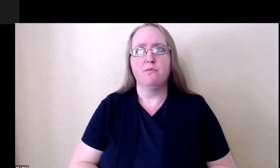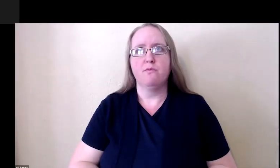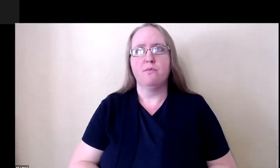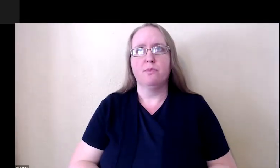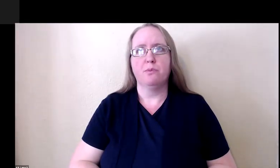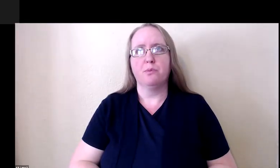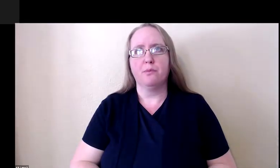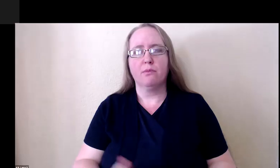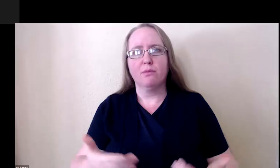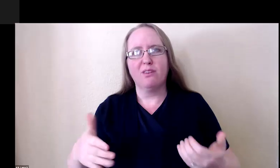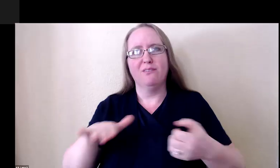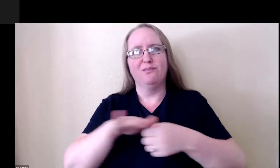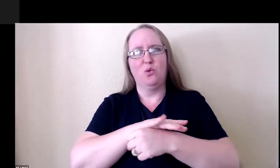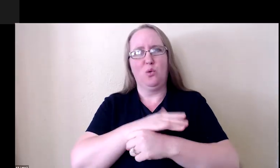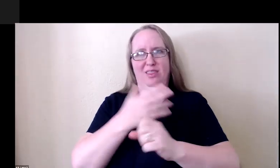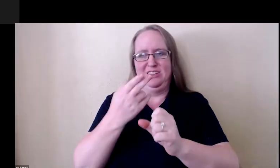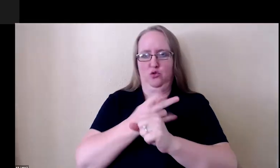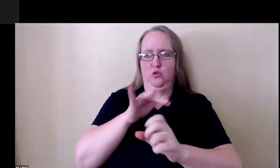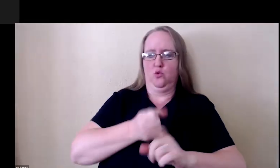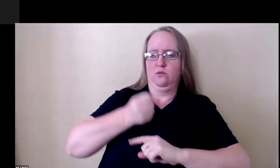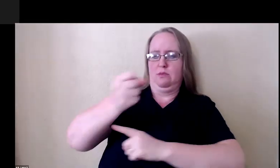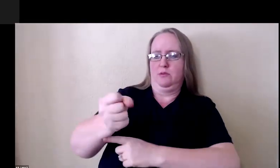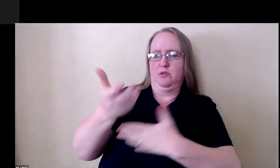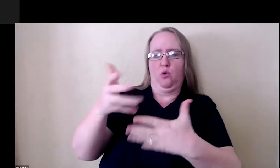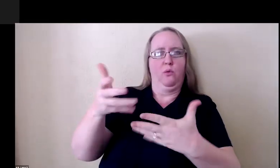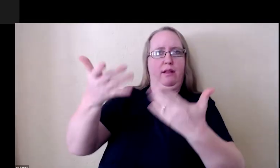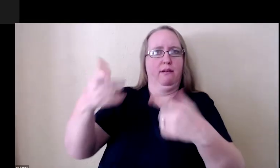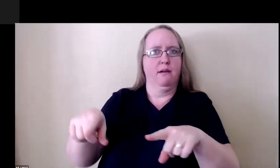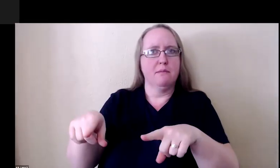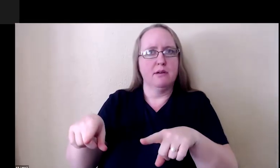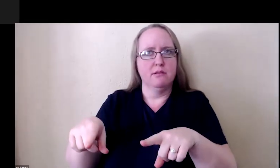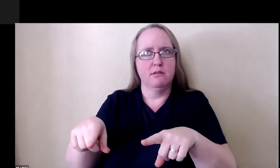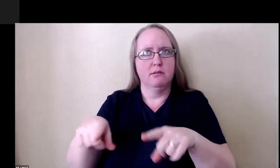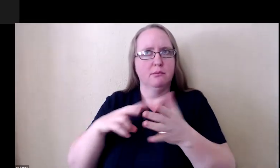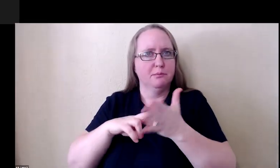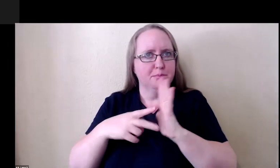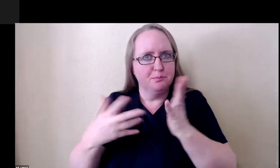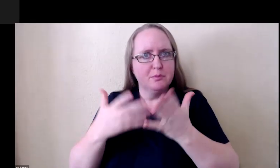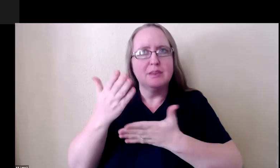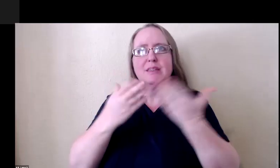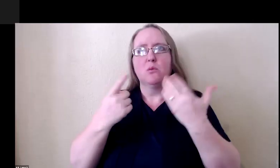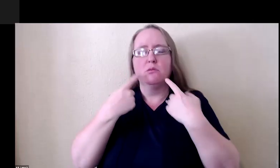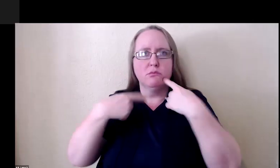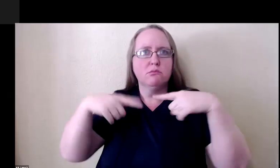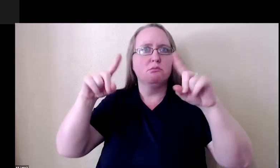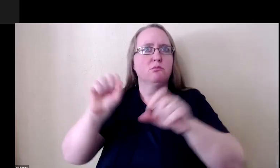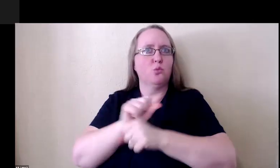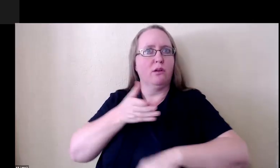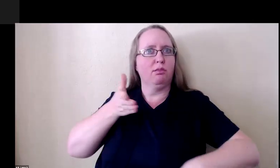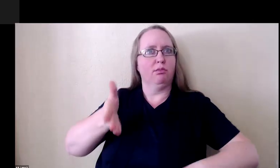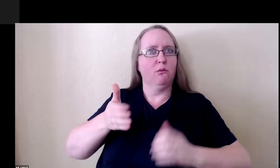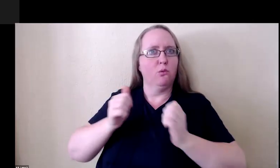leverage placements we have made in that someone is successfully working there with a